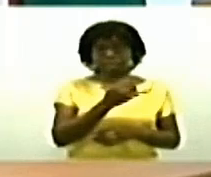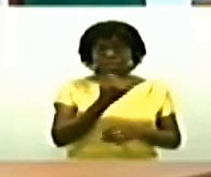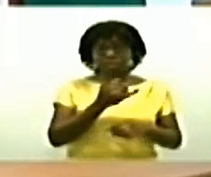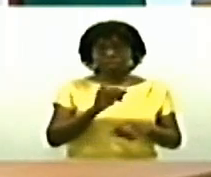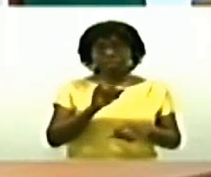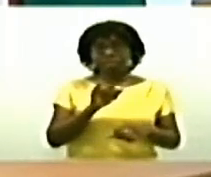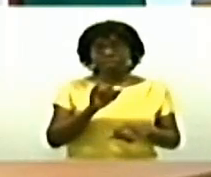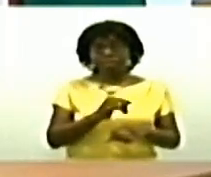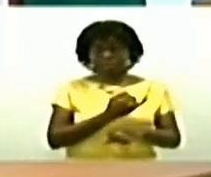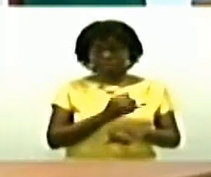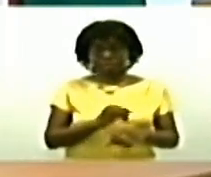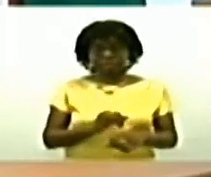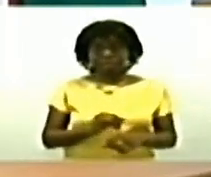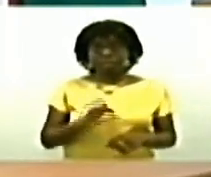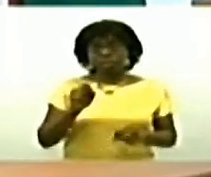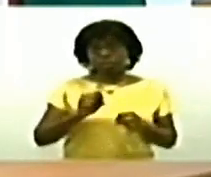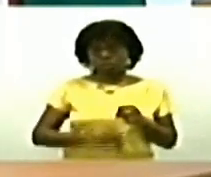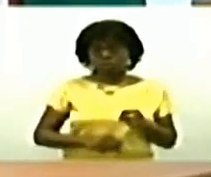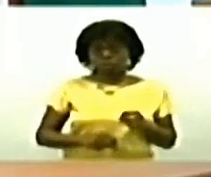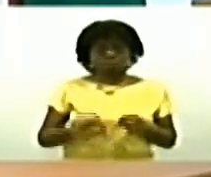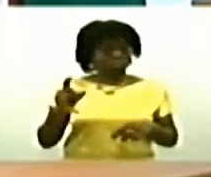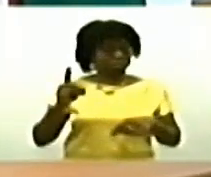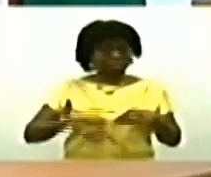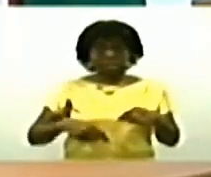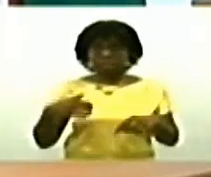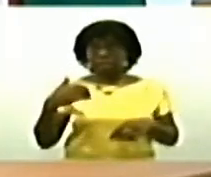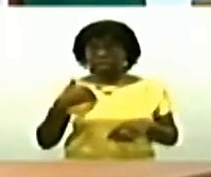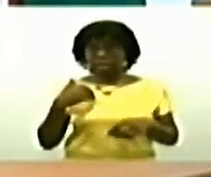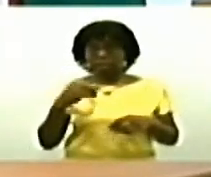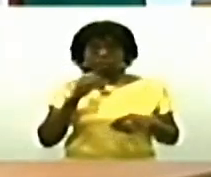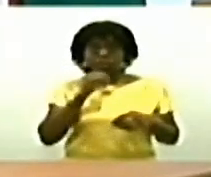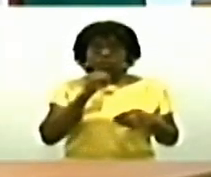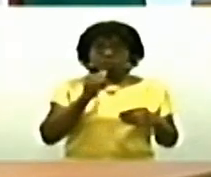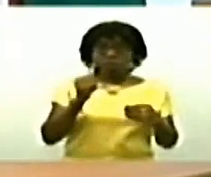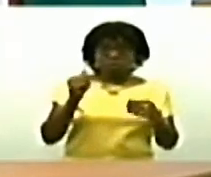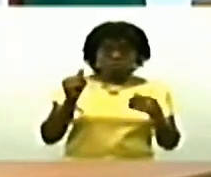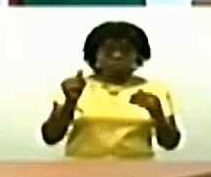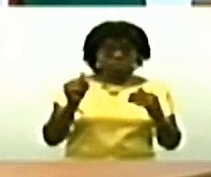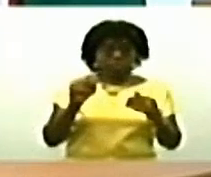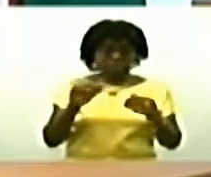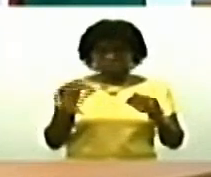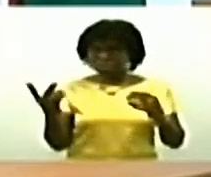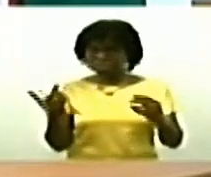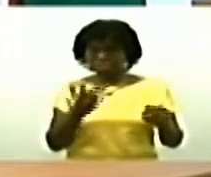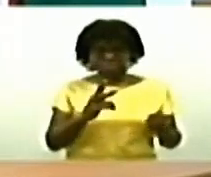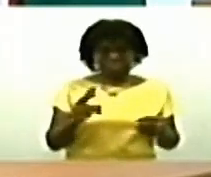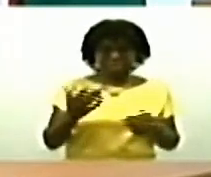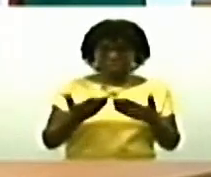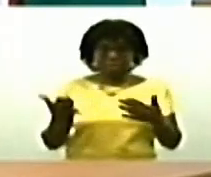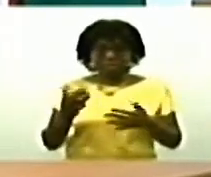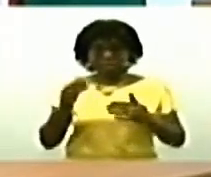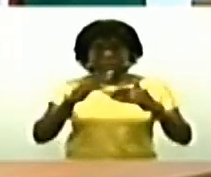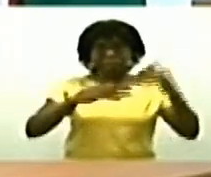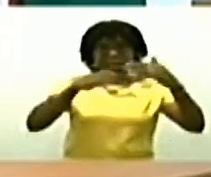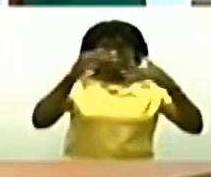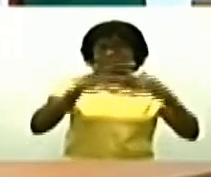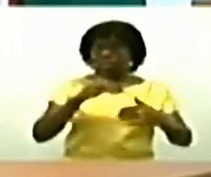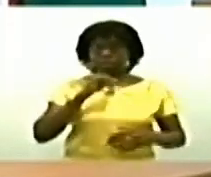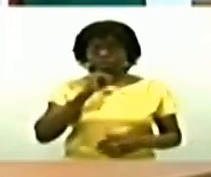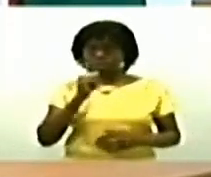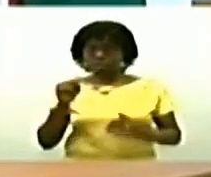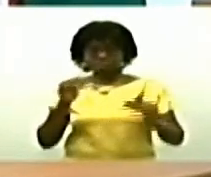So, you can't have incompatible construction taking place, because what will